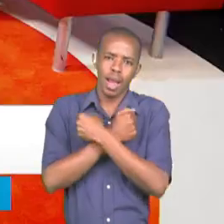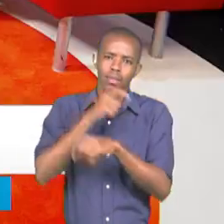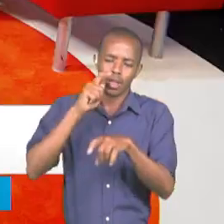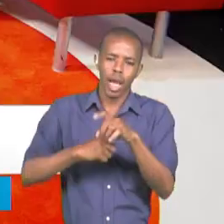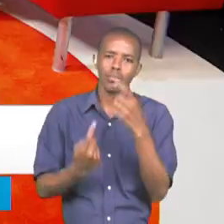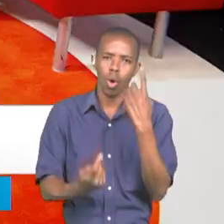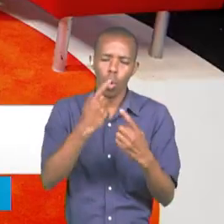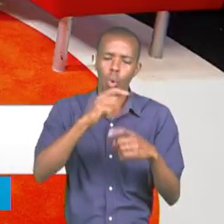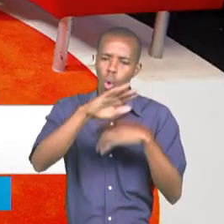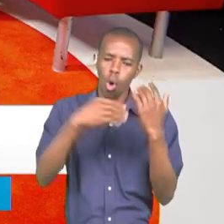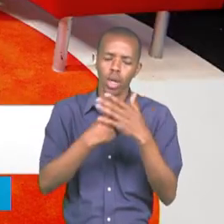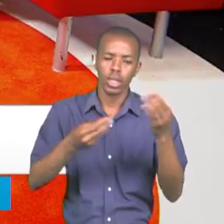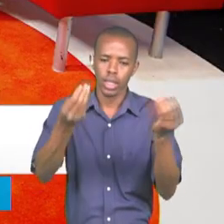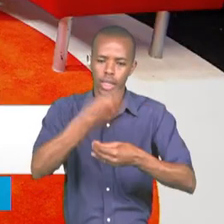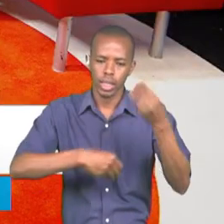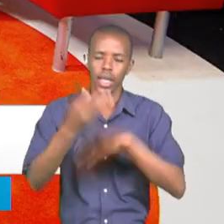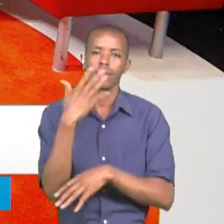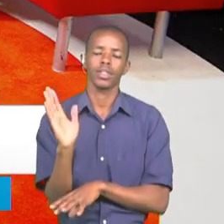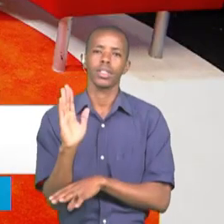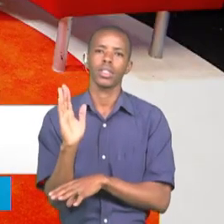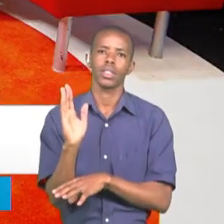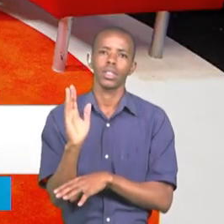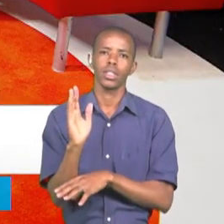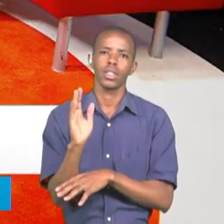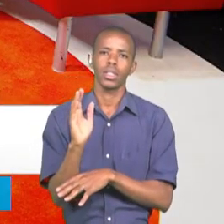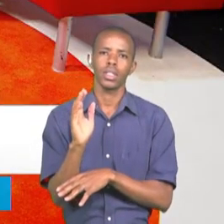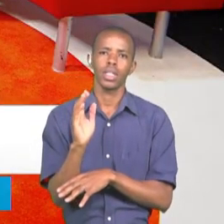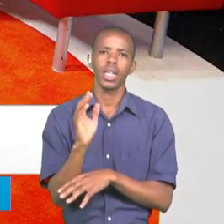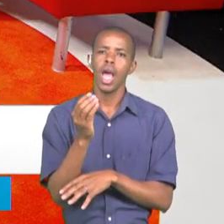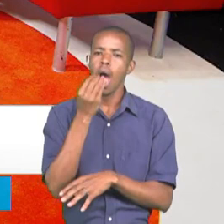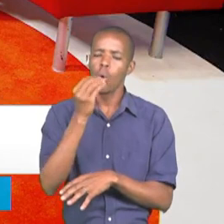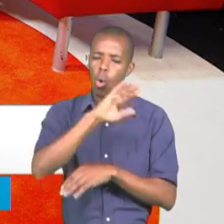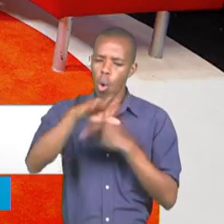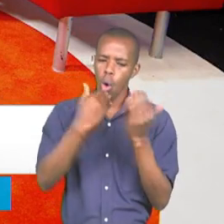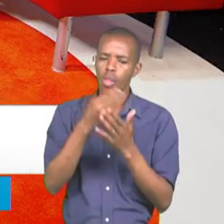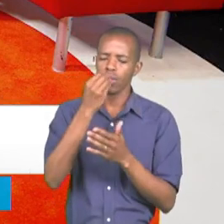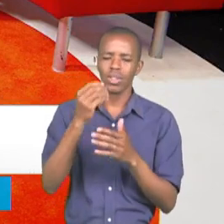hivyo. Sometimes even hata mimi sibaki na food, manze na pika hizo mautamu, then I go eat.